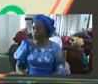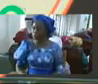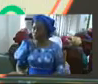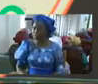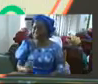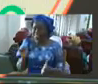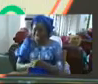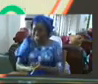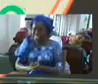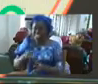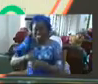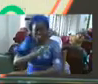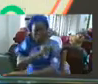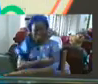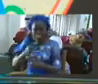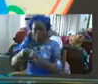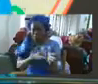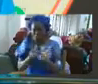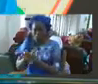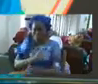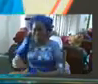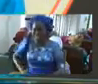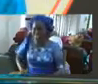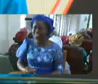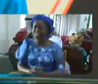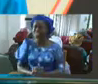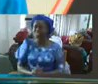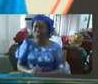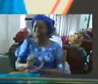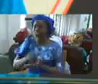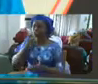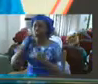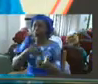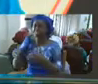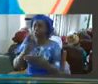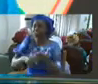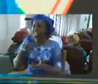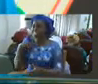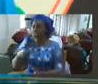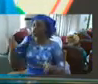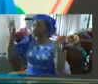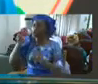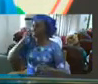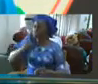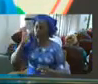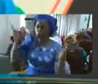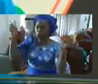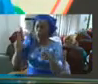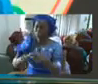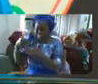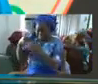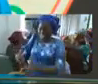that in the mighty name of Jesus Christ, it doesn't matter what they are saying, no evil is going to come near the Redeemed Christian Church of God?